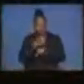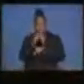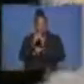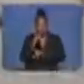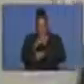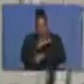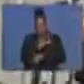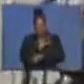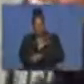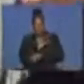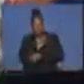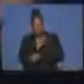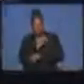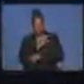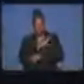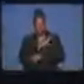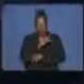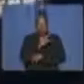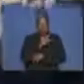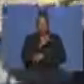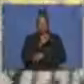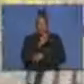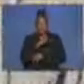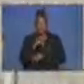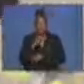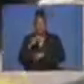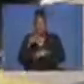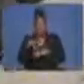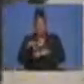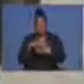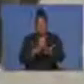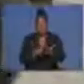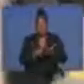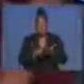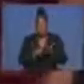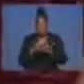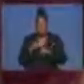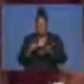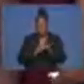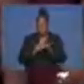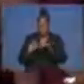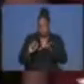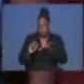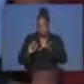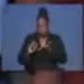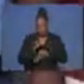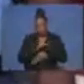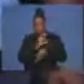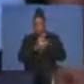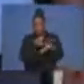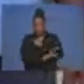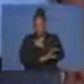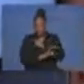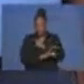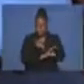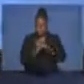claims he was not involved in negotiations when she says he wrote to the Minister of Foreign Affairs indicating that the union was prepared